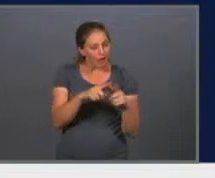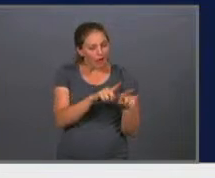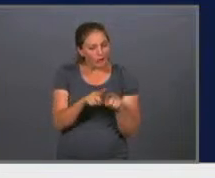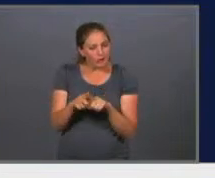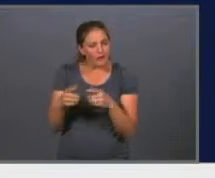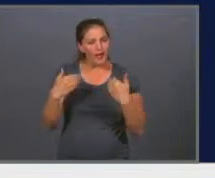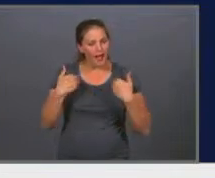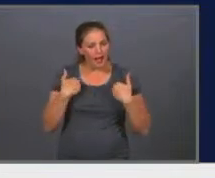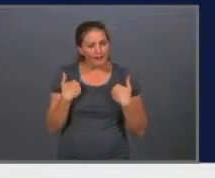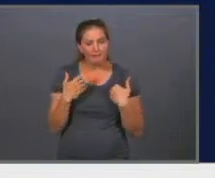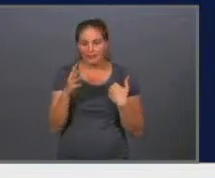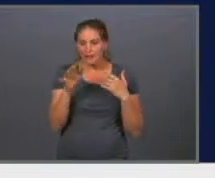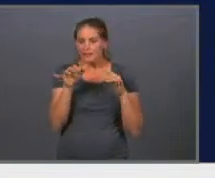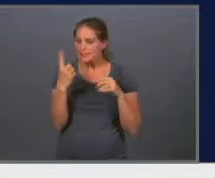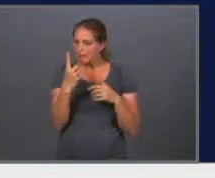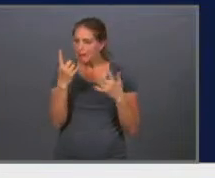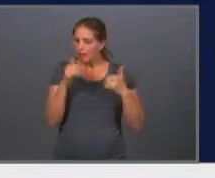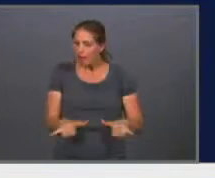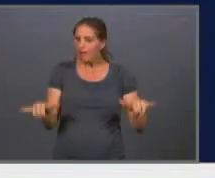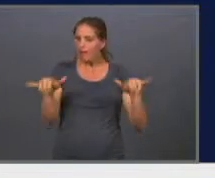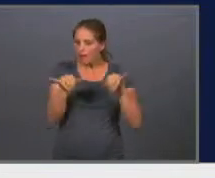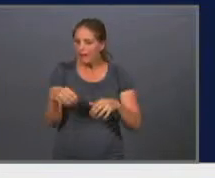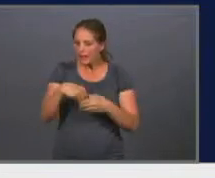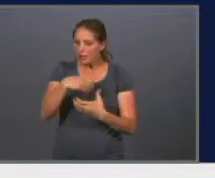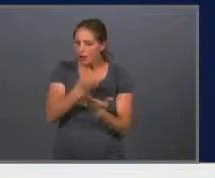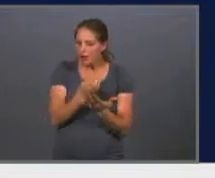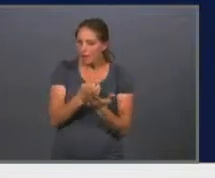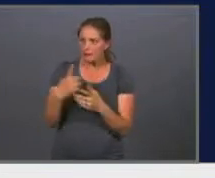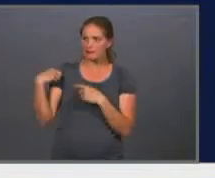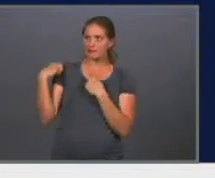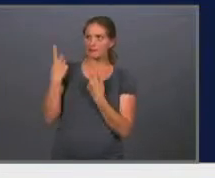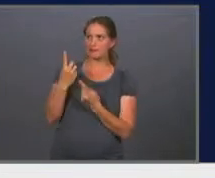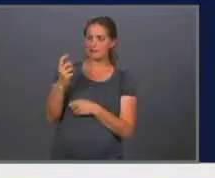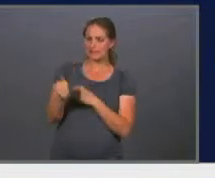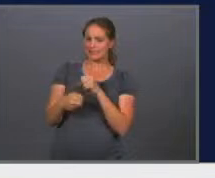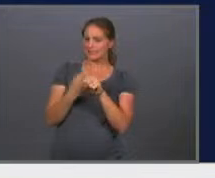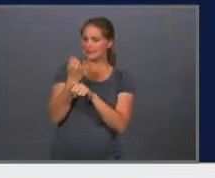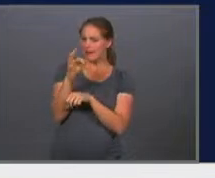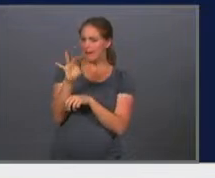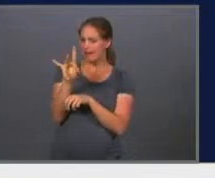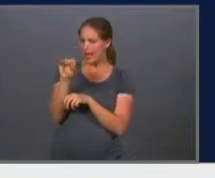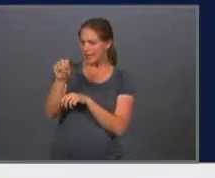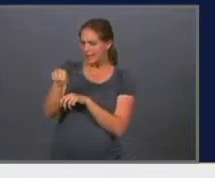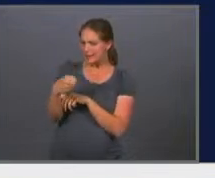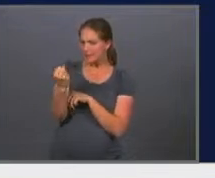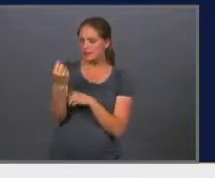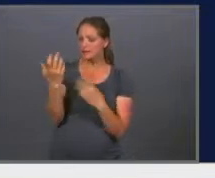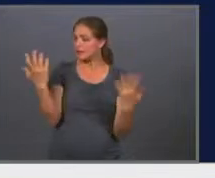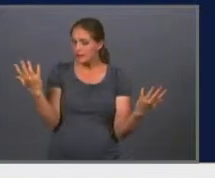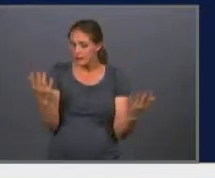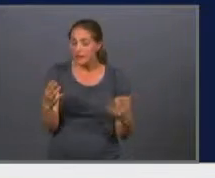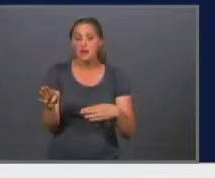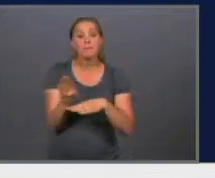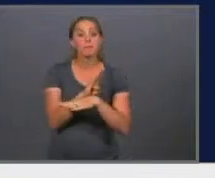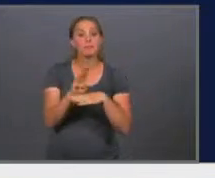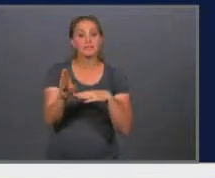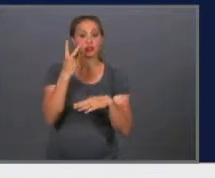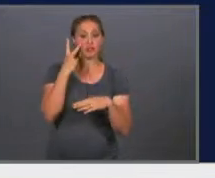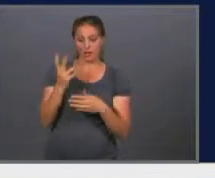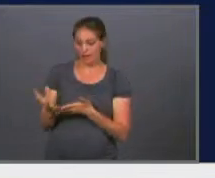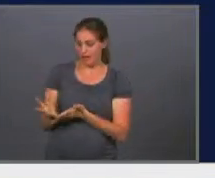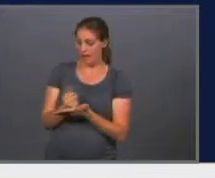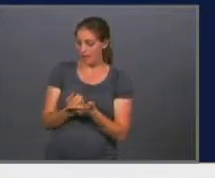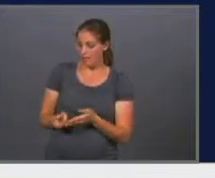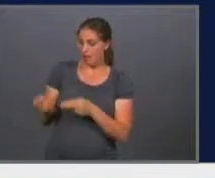our economy since the 1980s, and that is for businesses to seek profit without